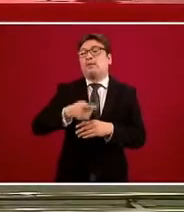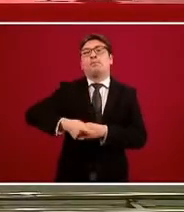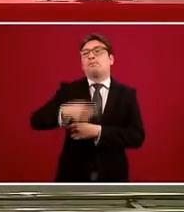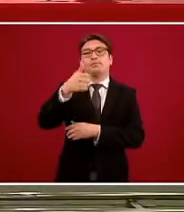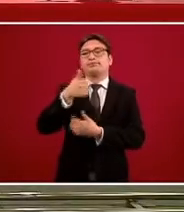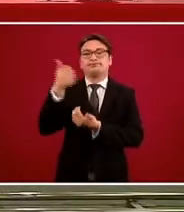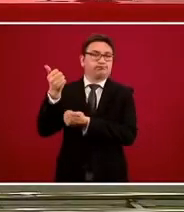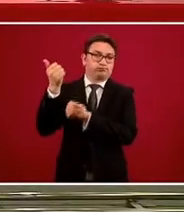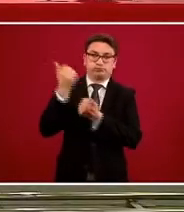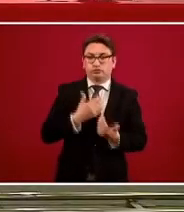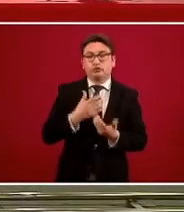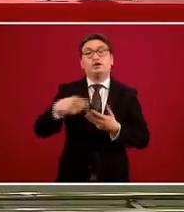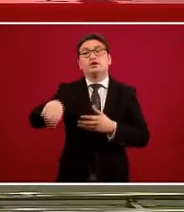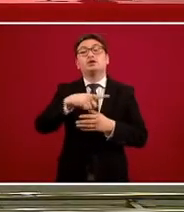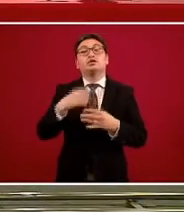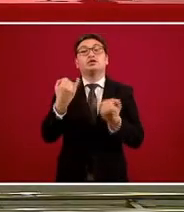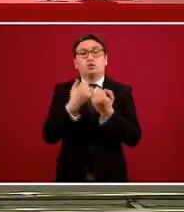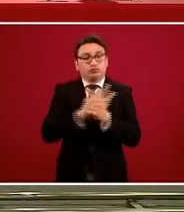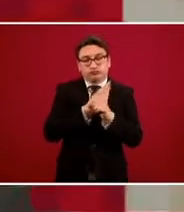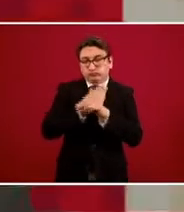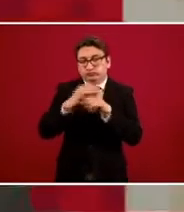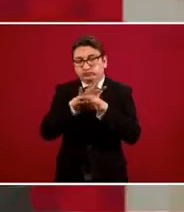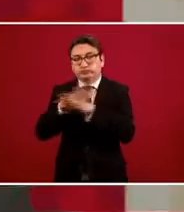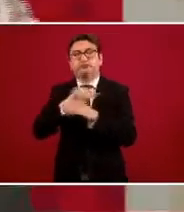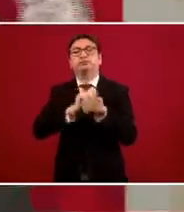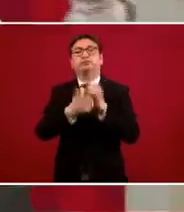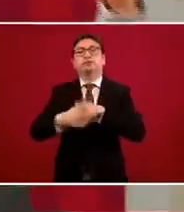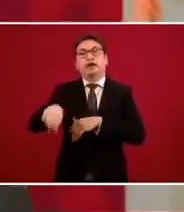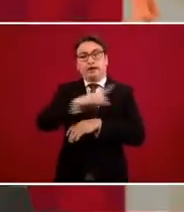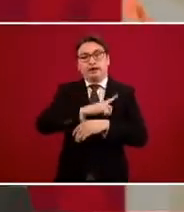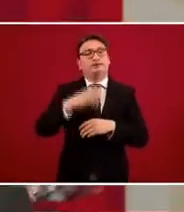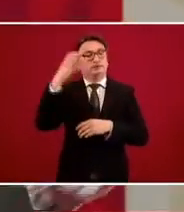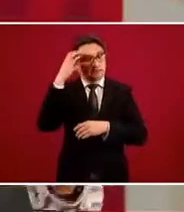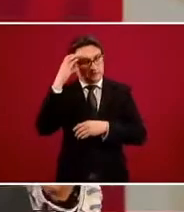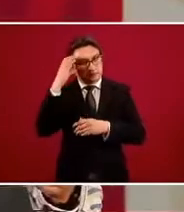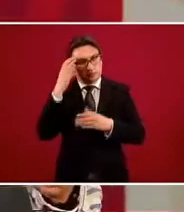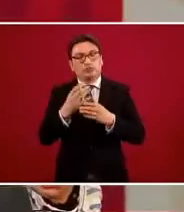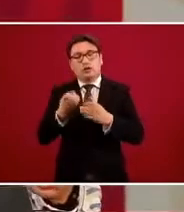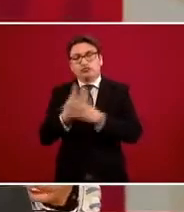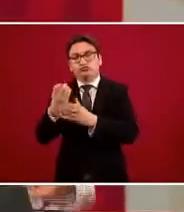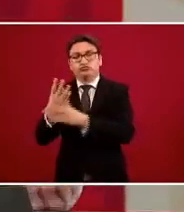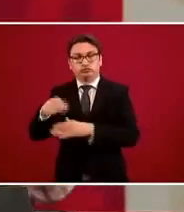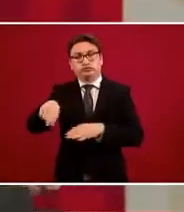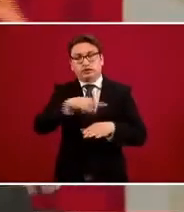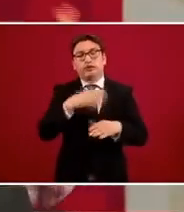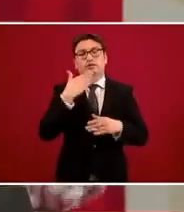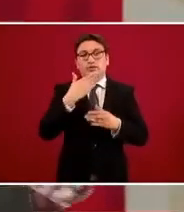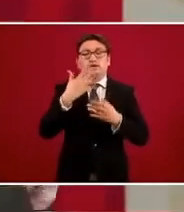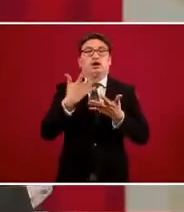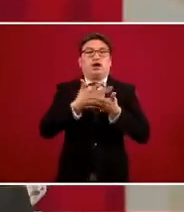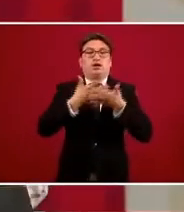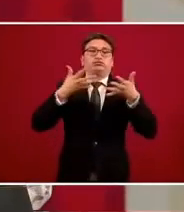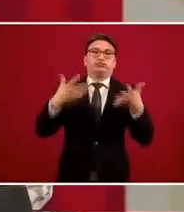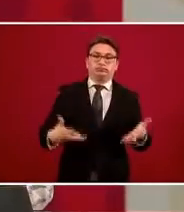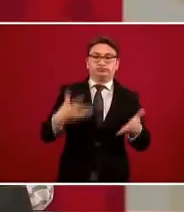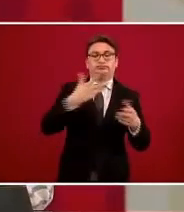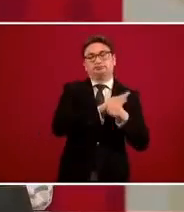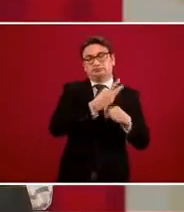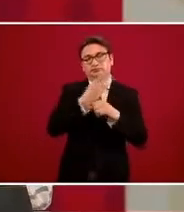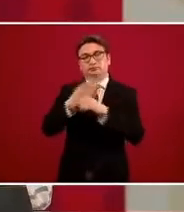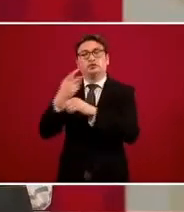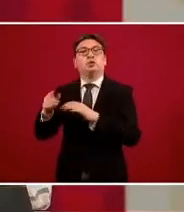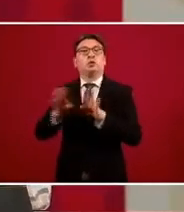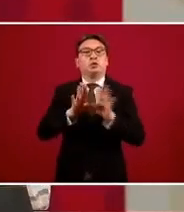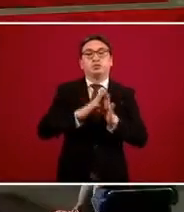but this is a first, the data we're presenting is a first expansion and first increase